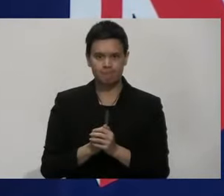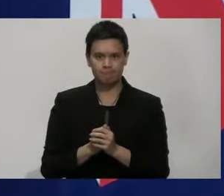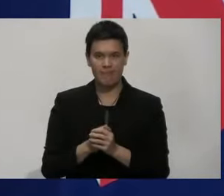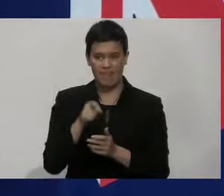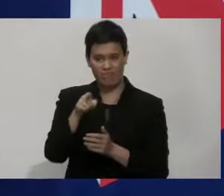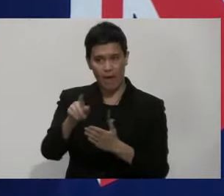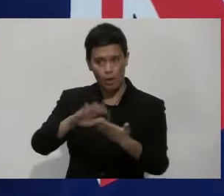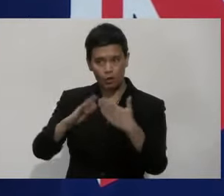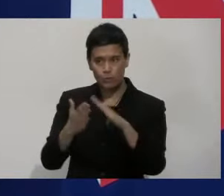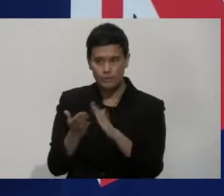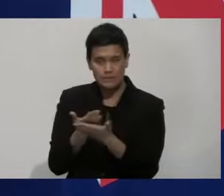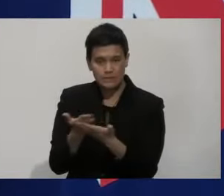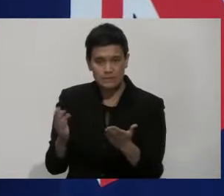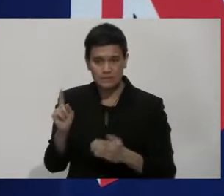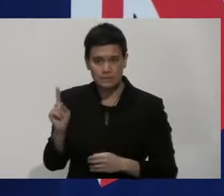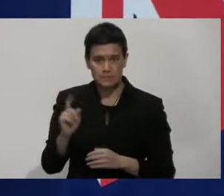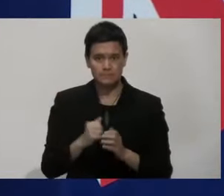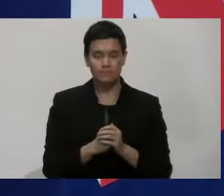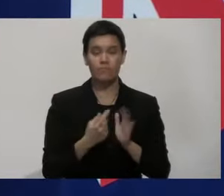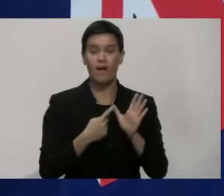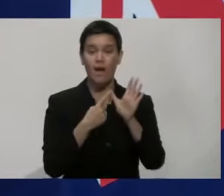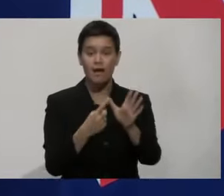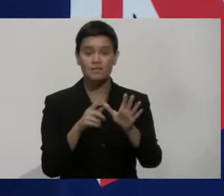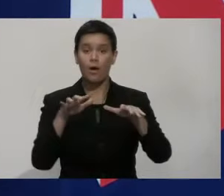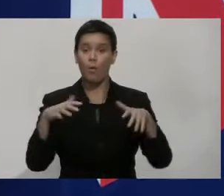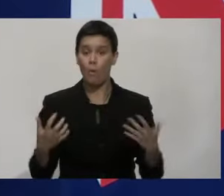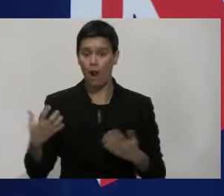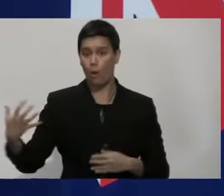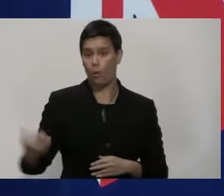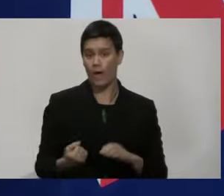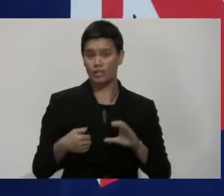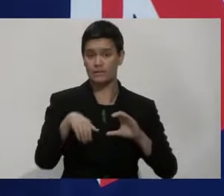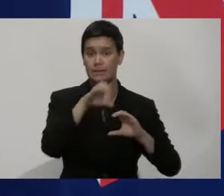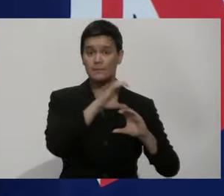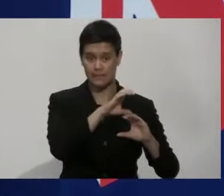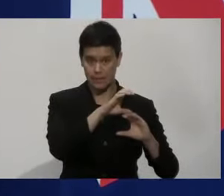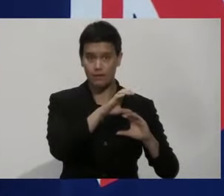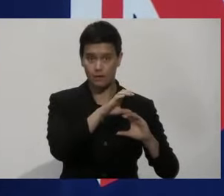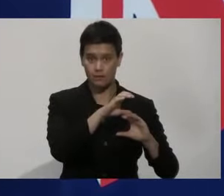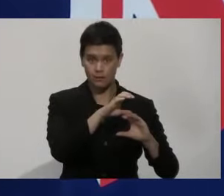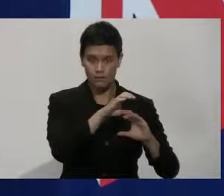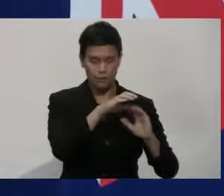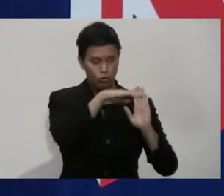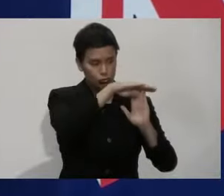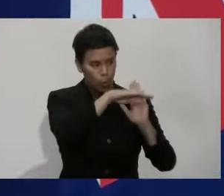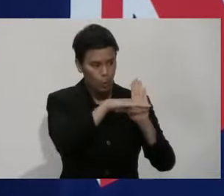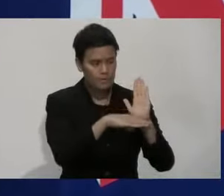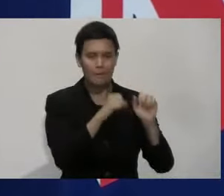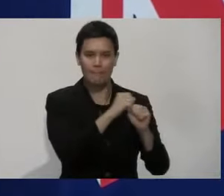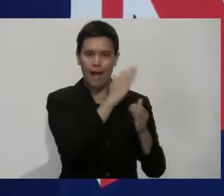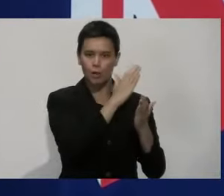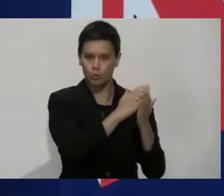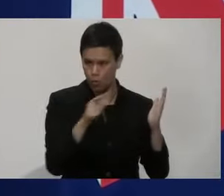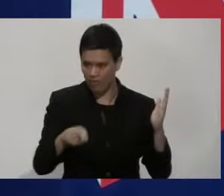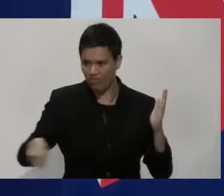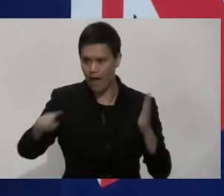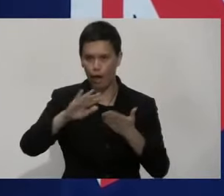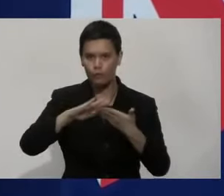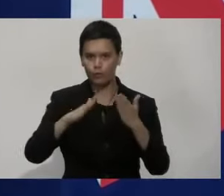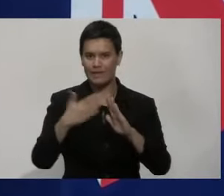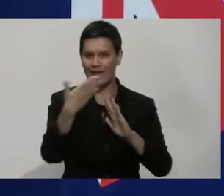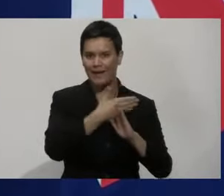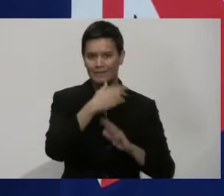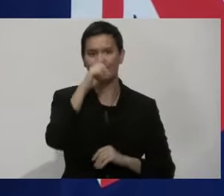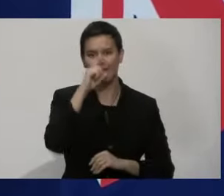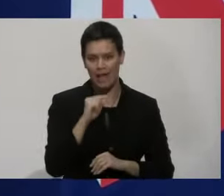we specifically designed the wage subsidy to make sure that they were eligible for it. And there was good reason. We identified very